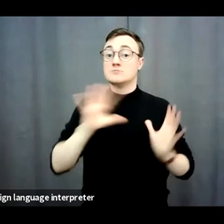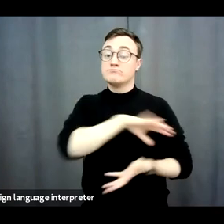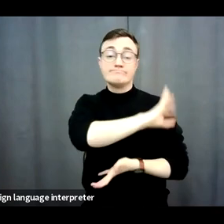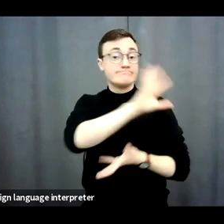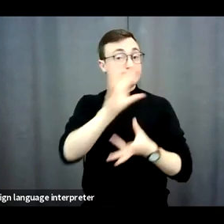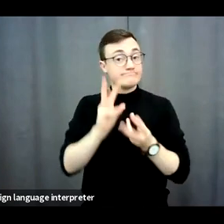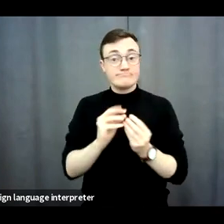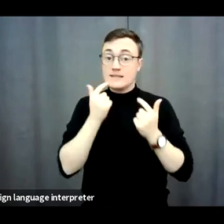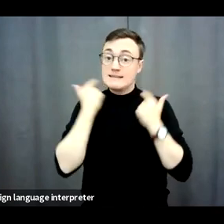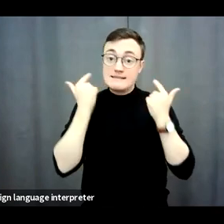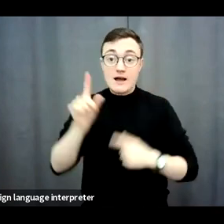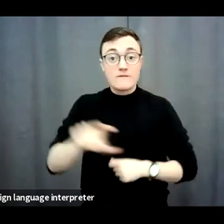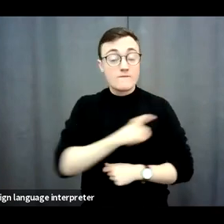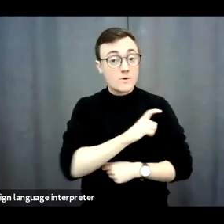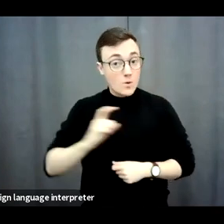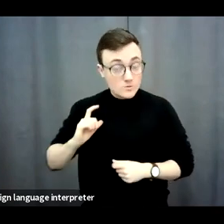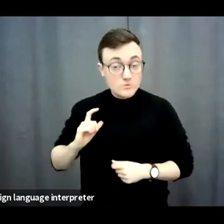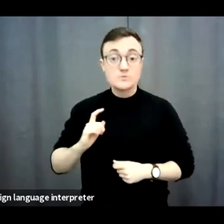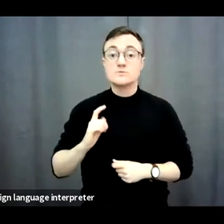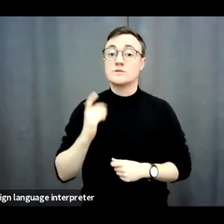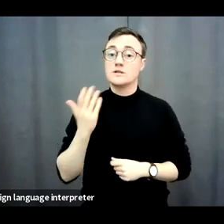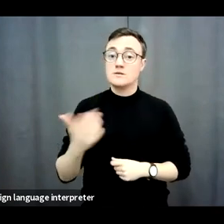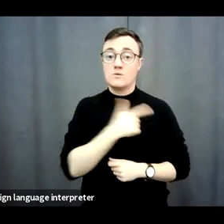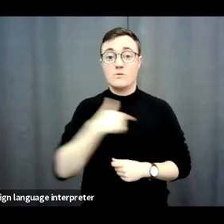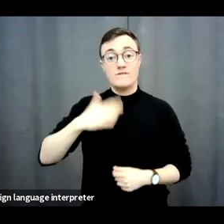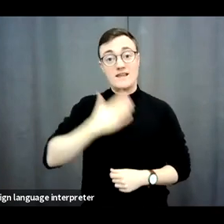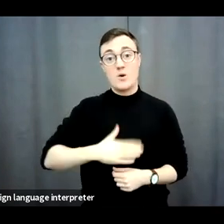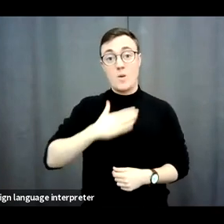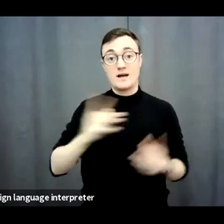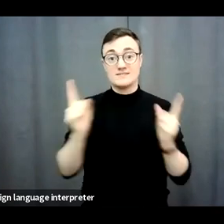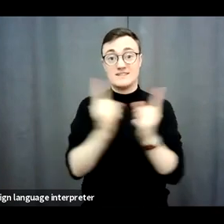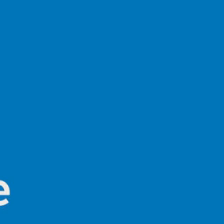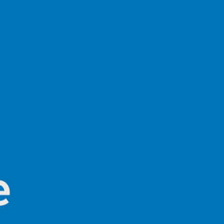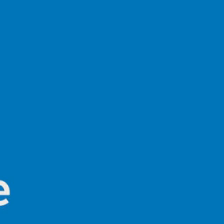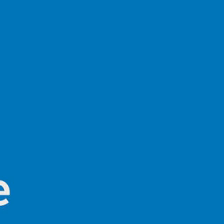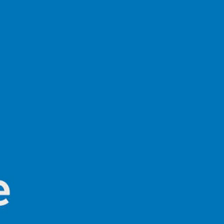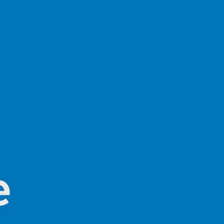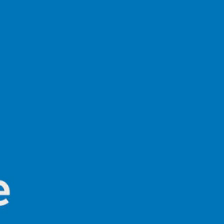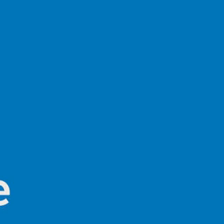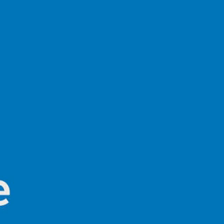for us, and we hope to see you again on another occasion.